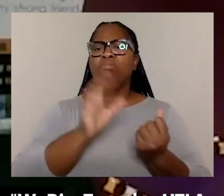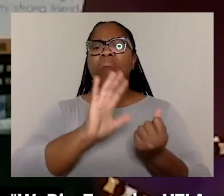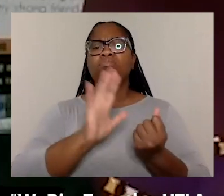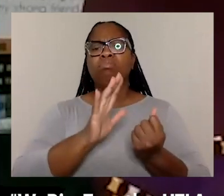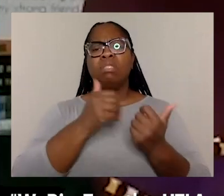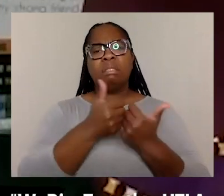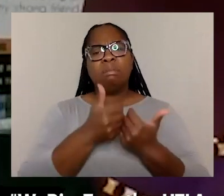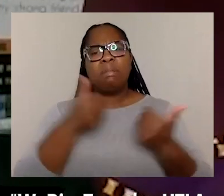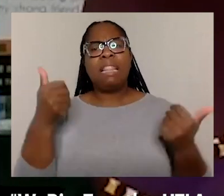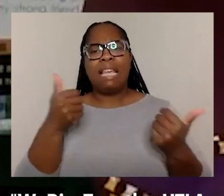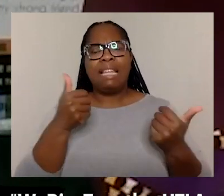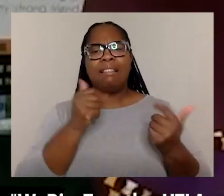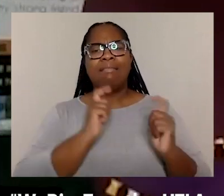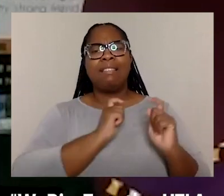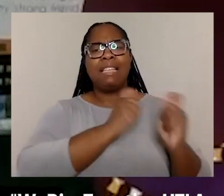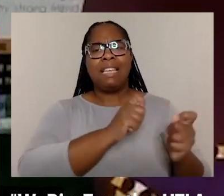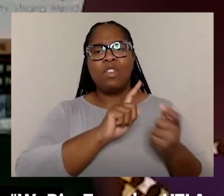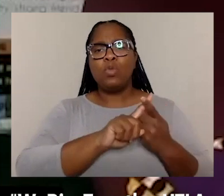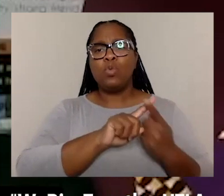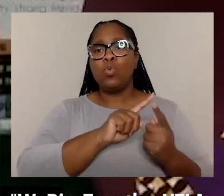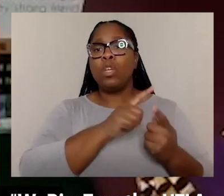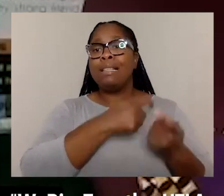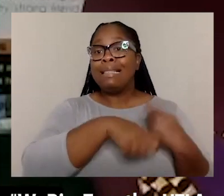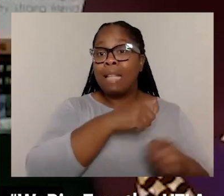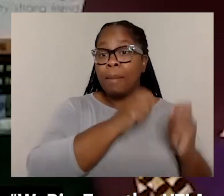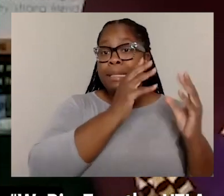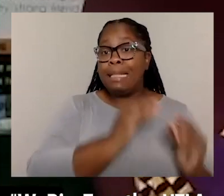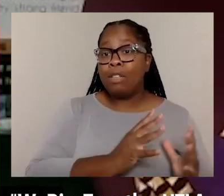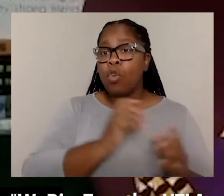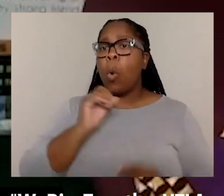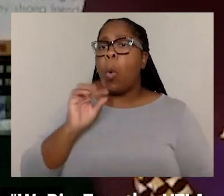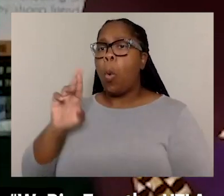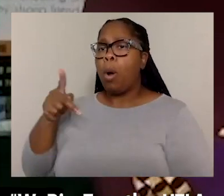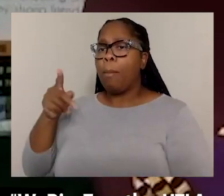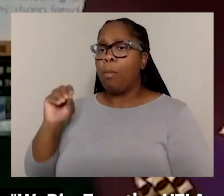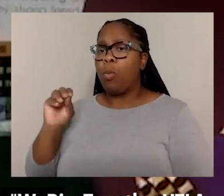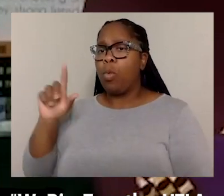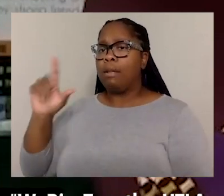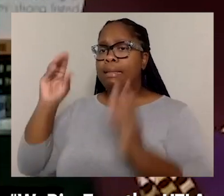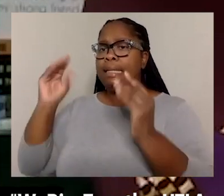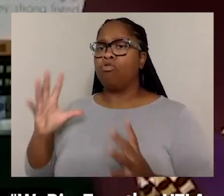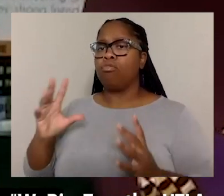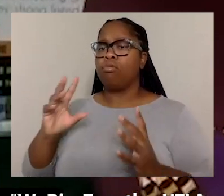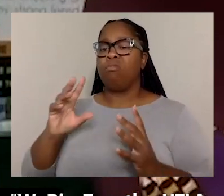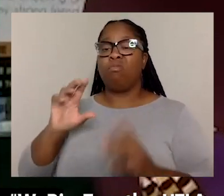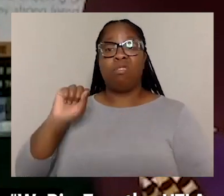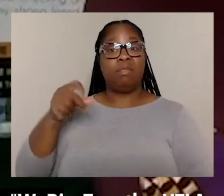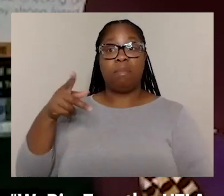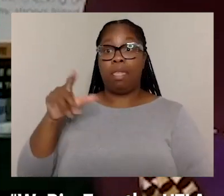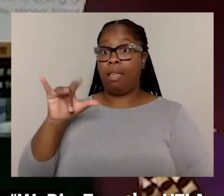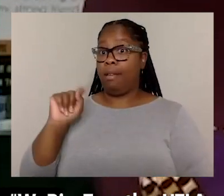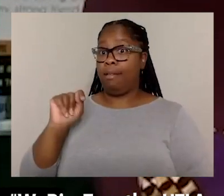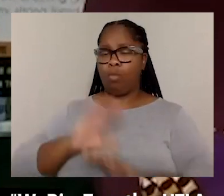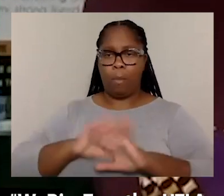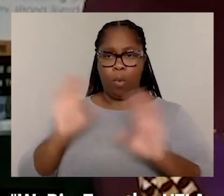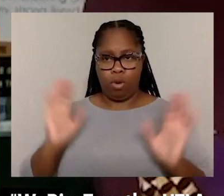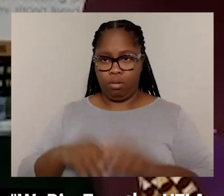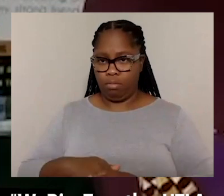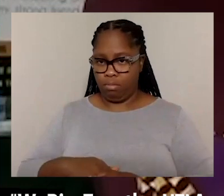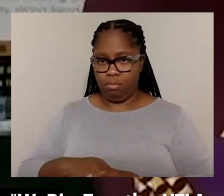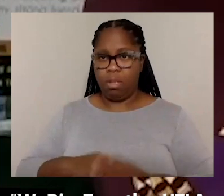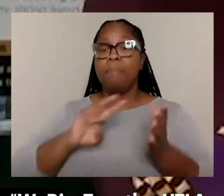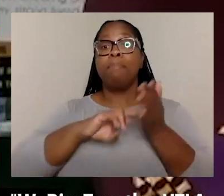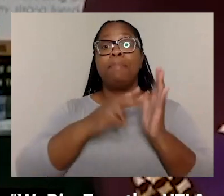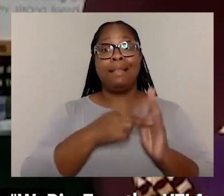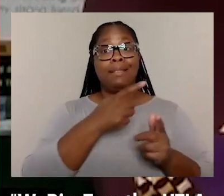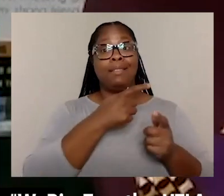or substitute teacher and no longer act as a split, meaning the pool teacher or substitute